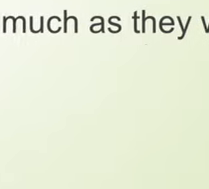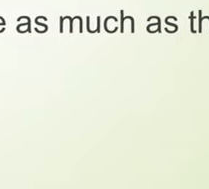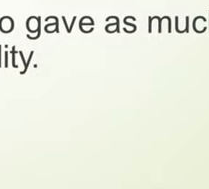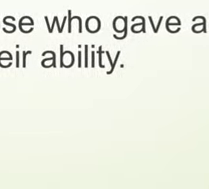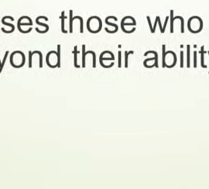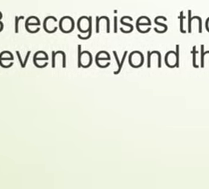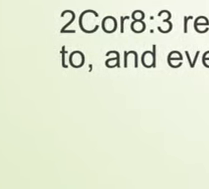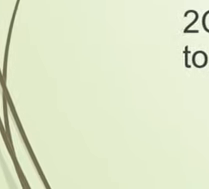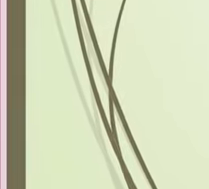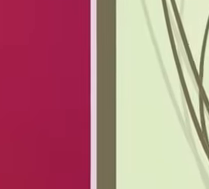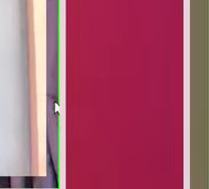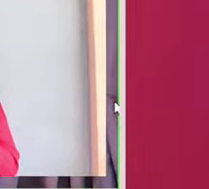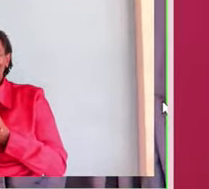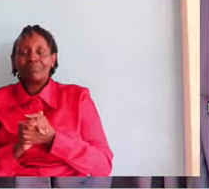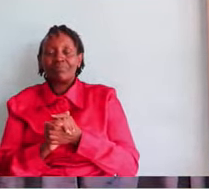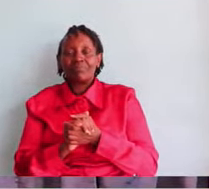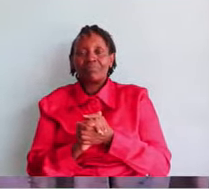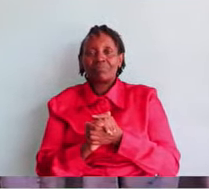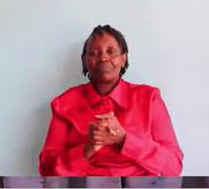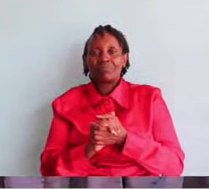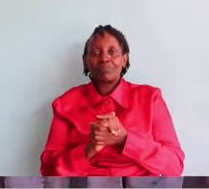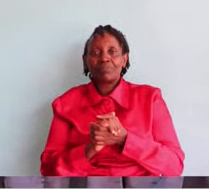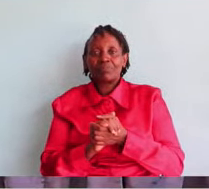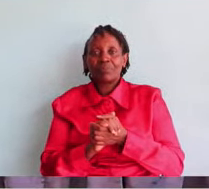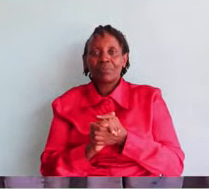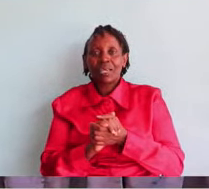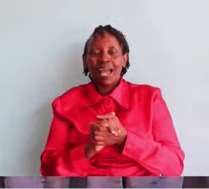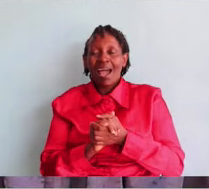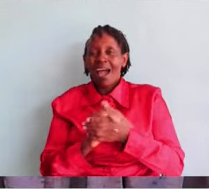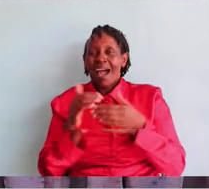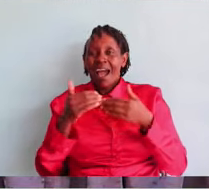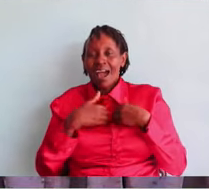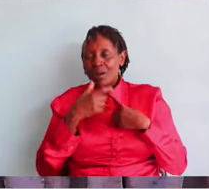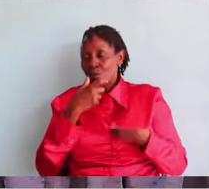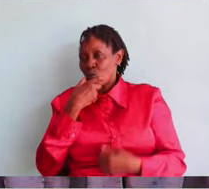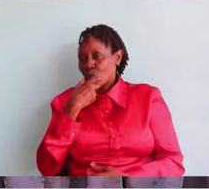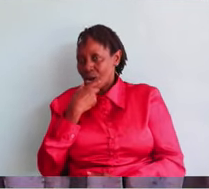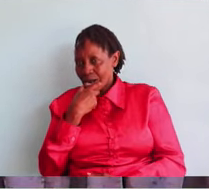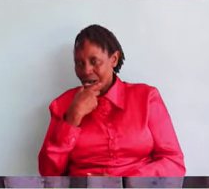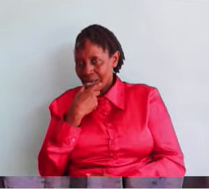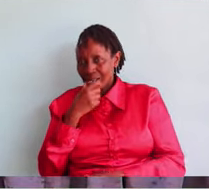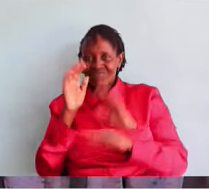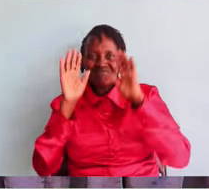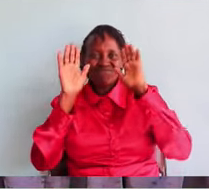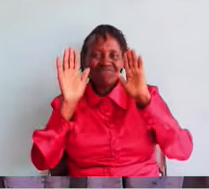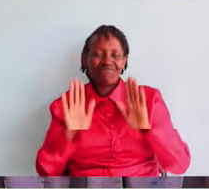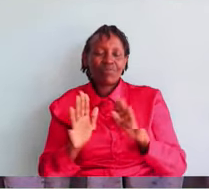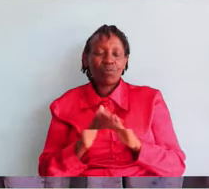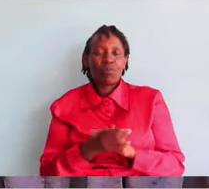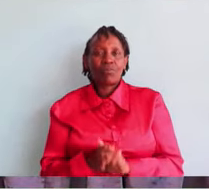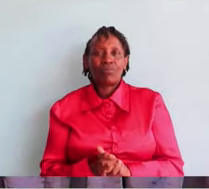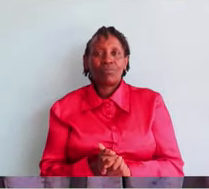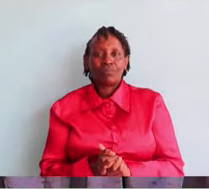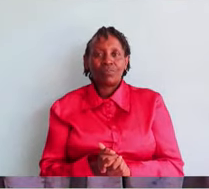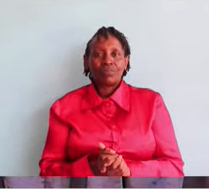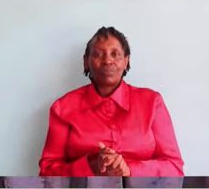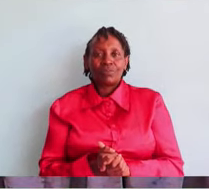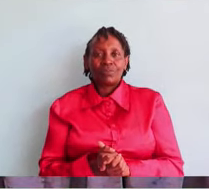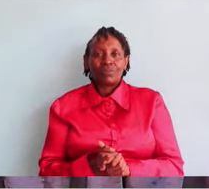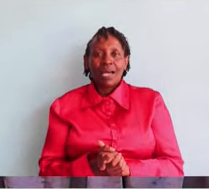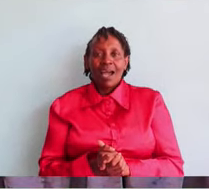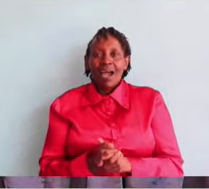we see in verse 43. And there were signs and wonders done by these ordinary men. They did